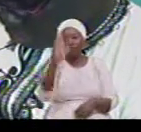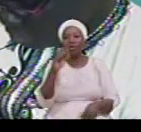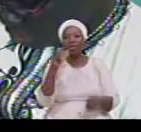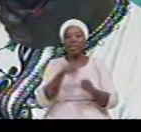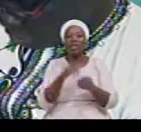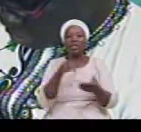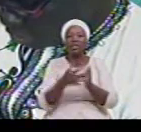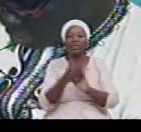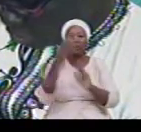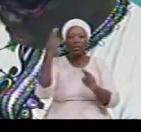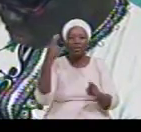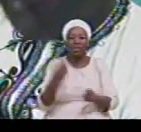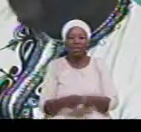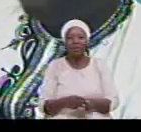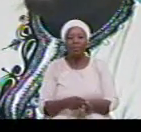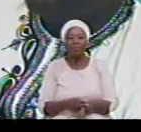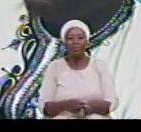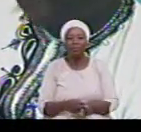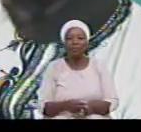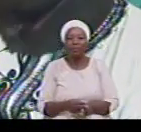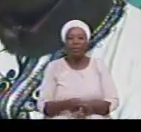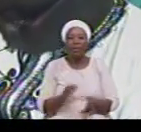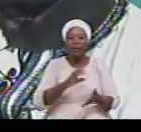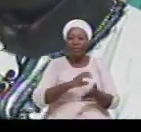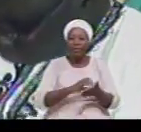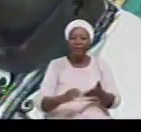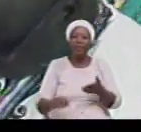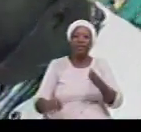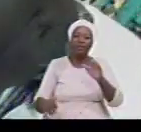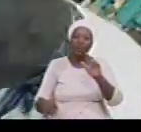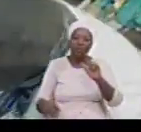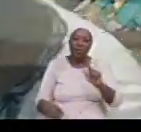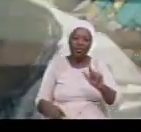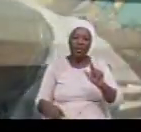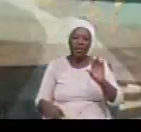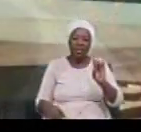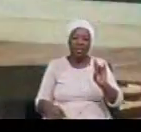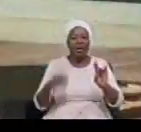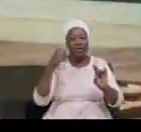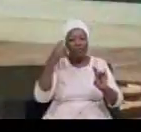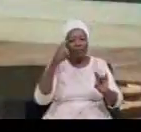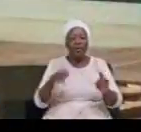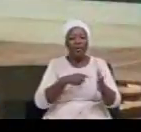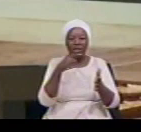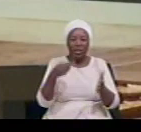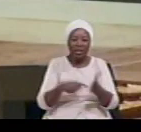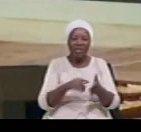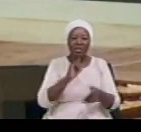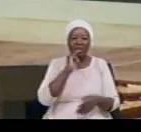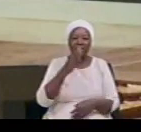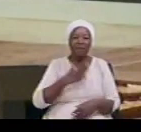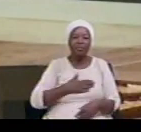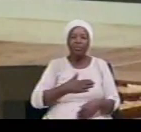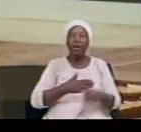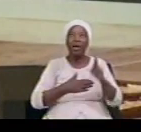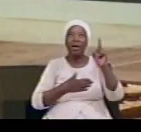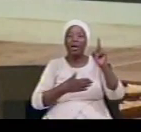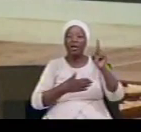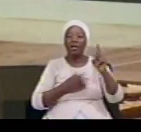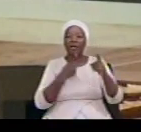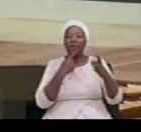name. Verse 28, for this is my blood of the